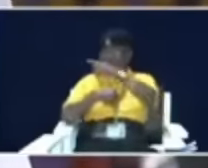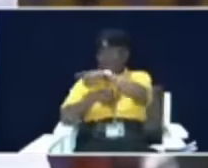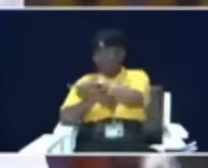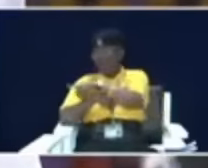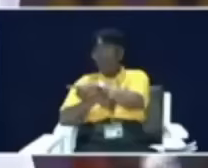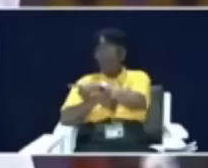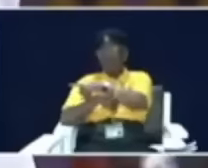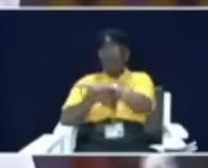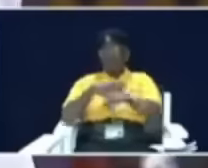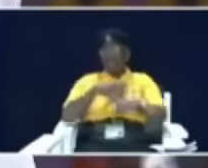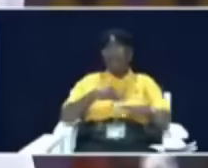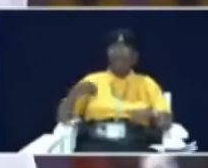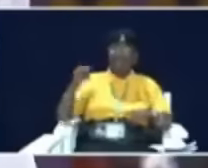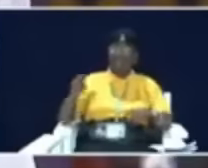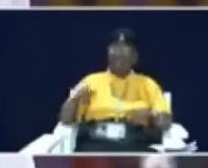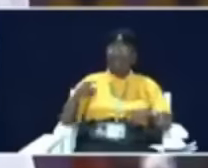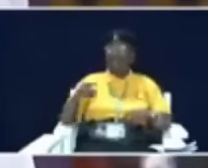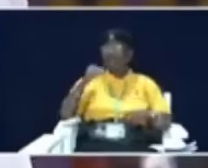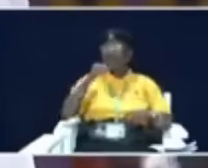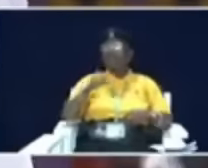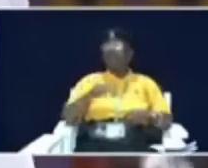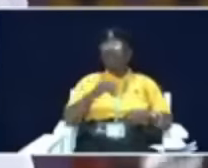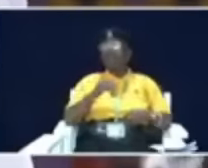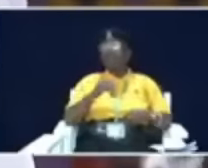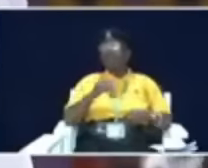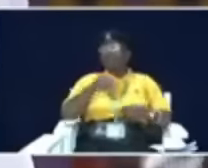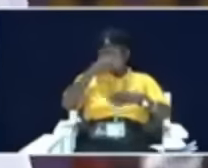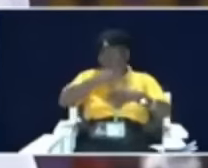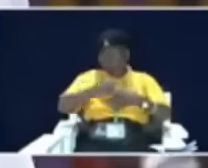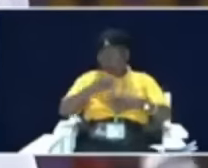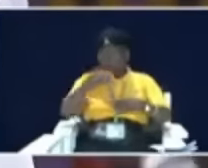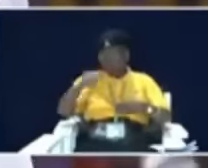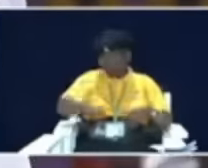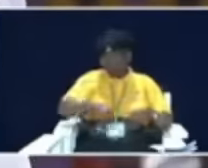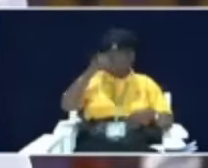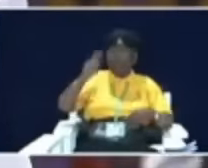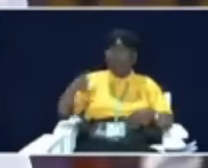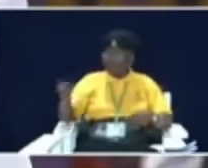And the wall fell. The wall of pride fell in my life, fell so thoroughly